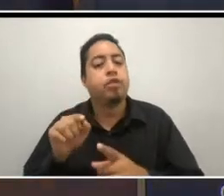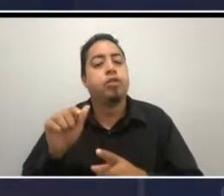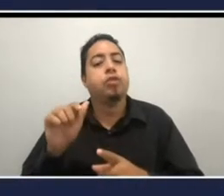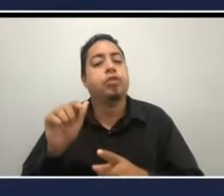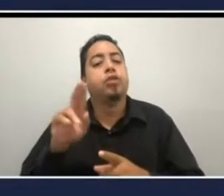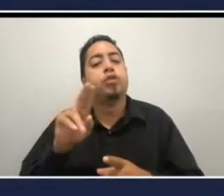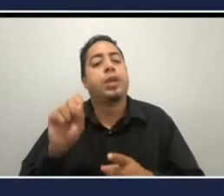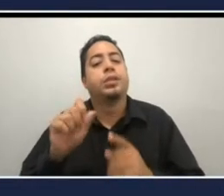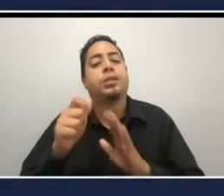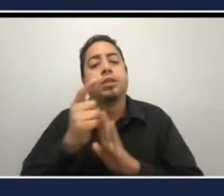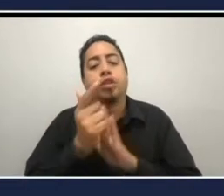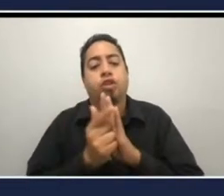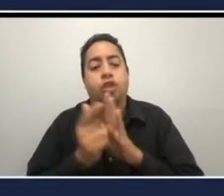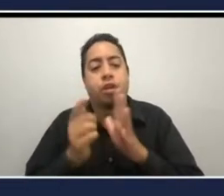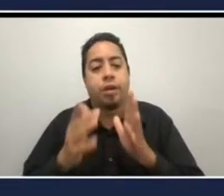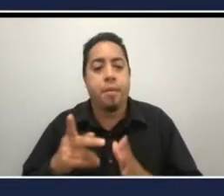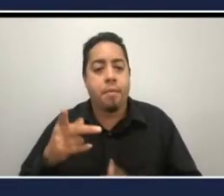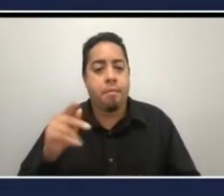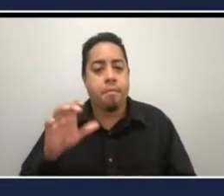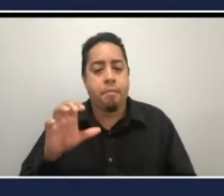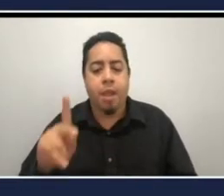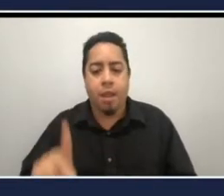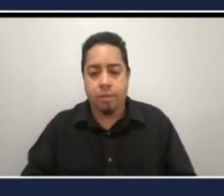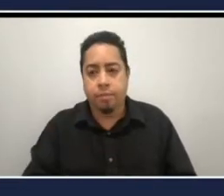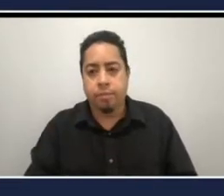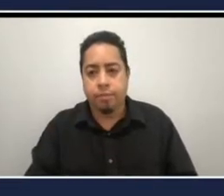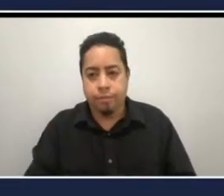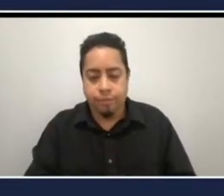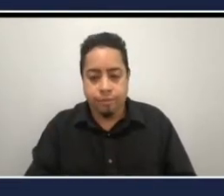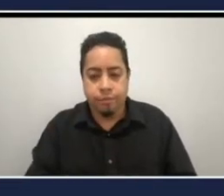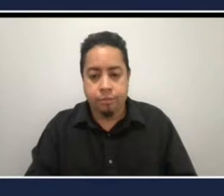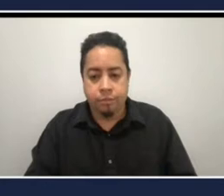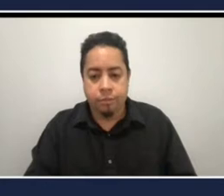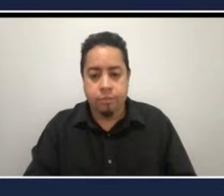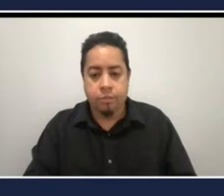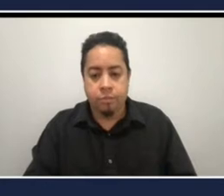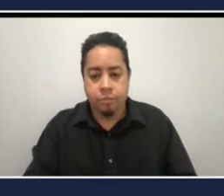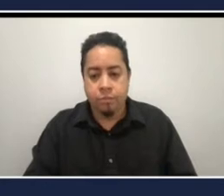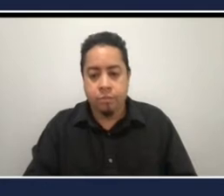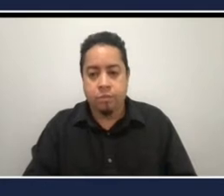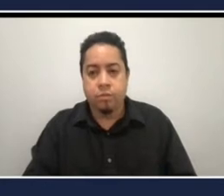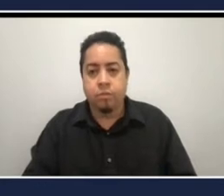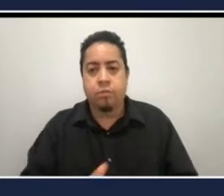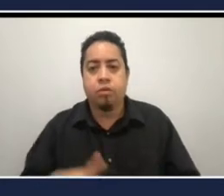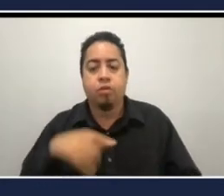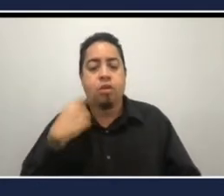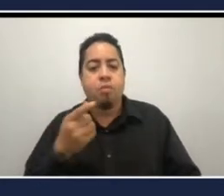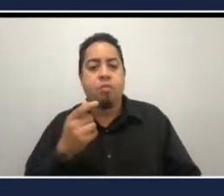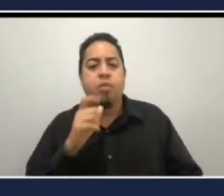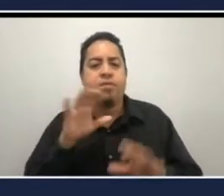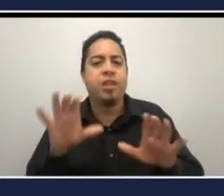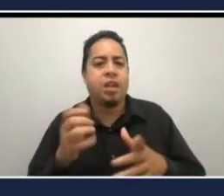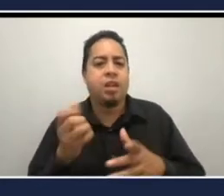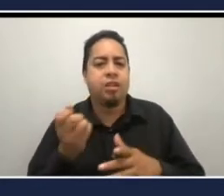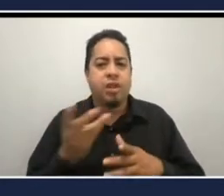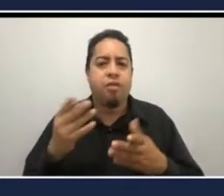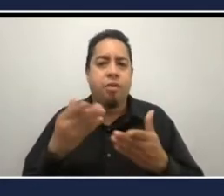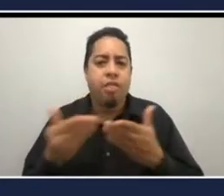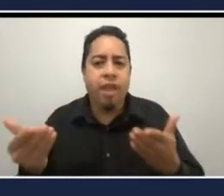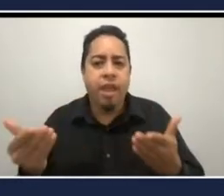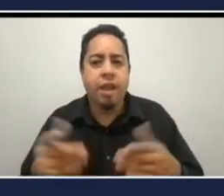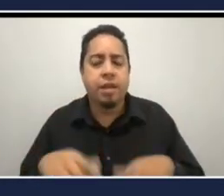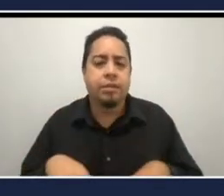Particularly to Attorney General Barr, I told him that we looked into it. We've done several things, including interviewing the witnesses. I